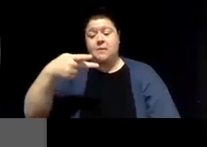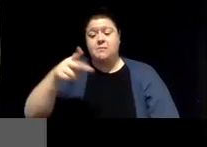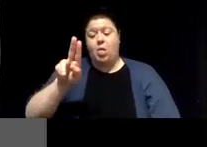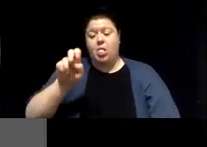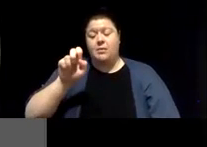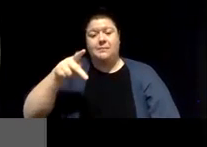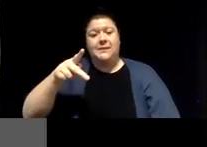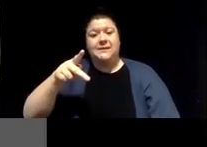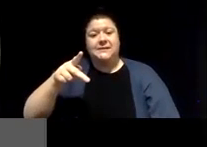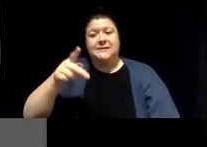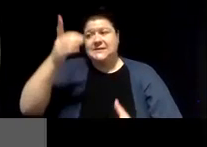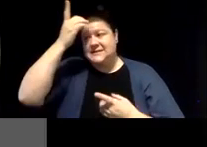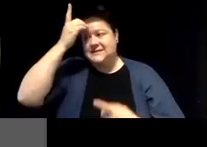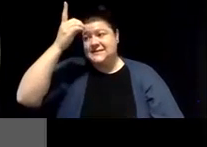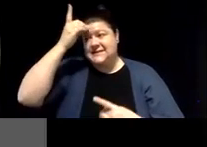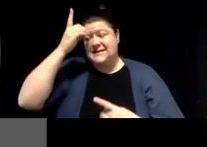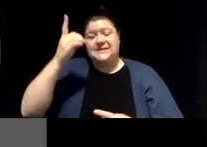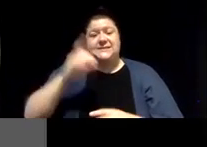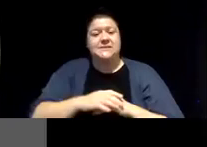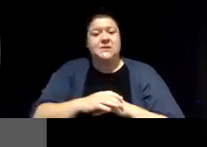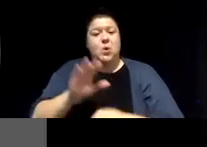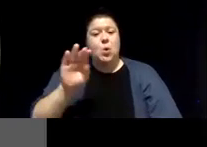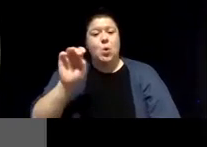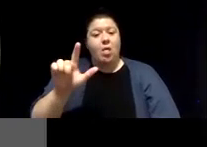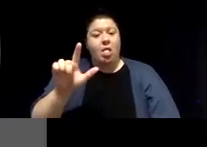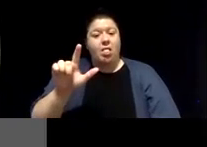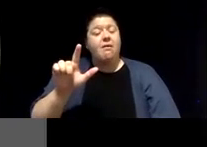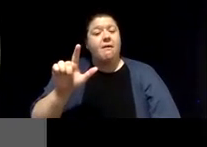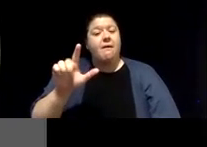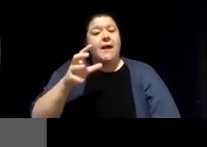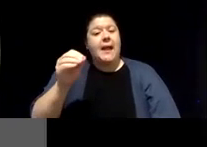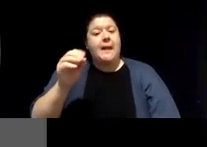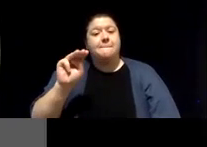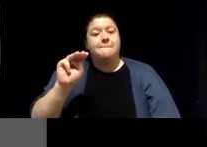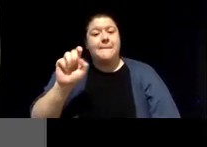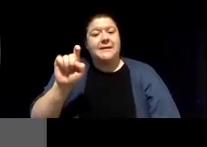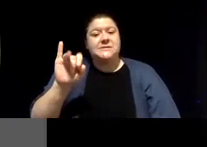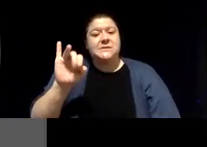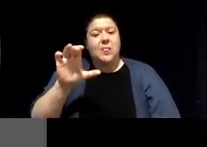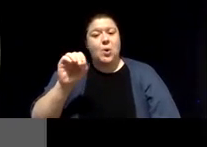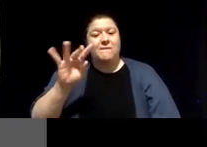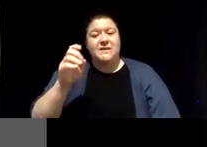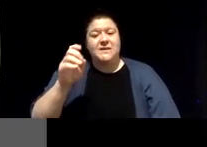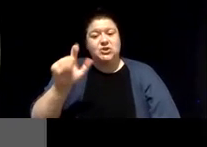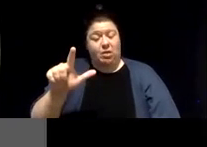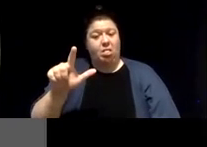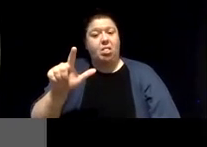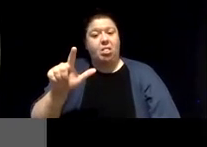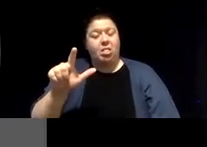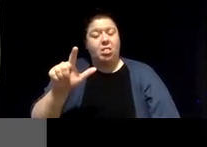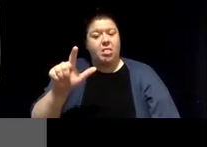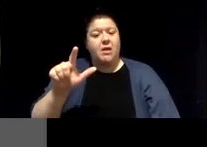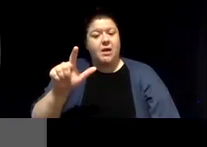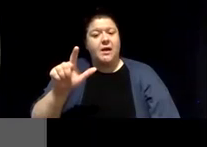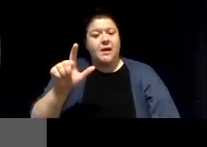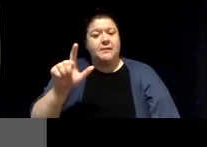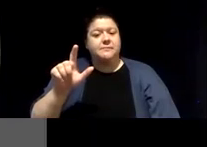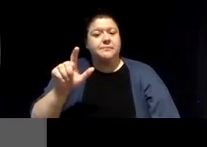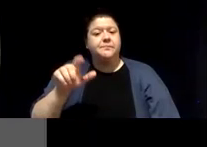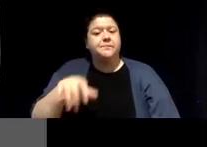disease. There's oral and maxillofacial radiology, which obviously deals with facial cancer or mouth